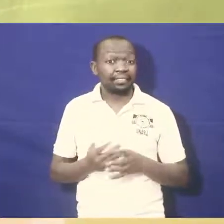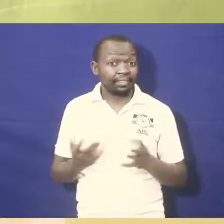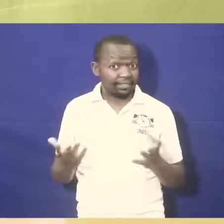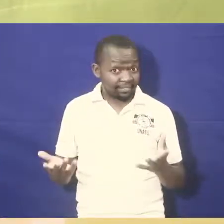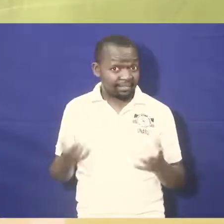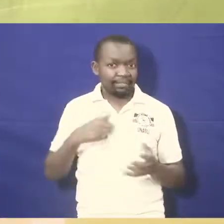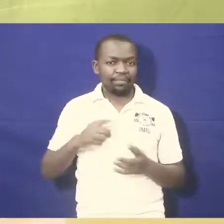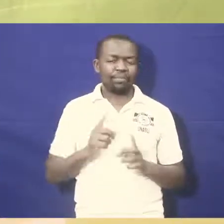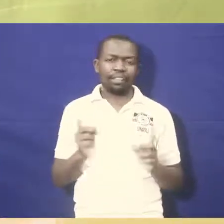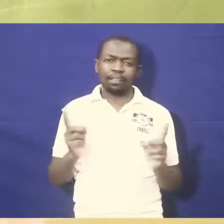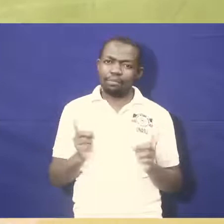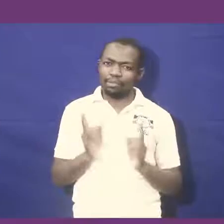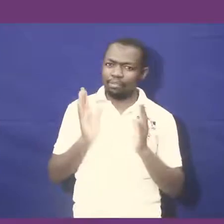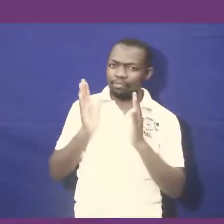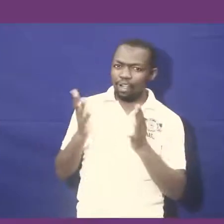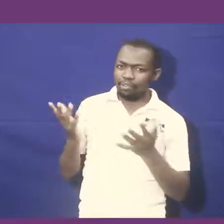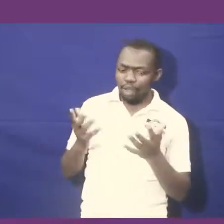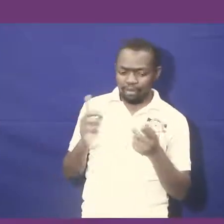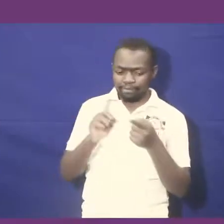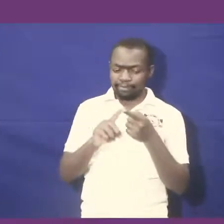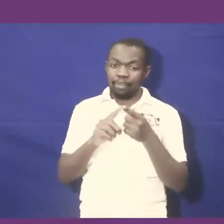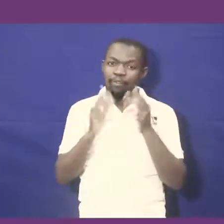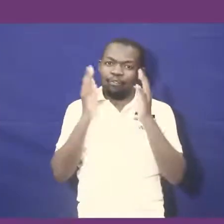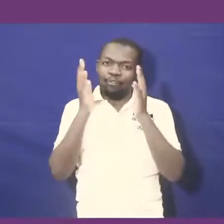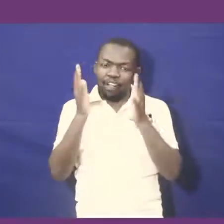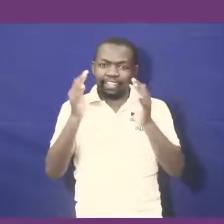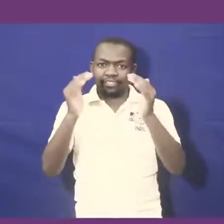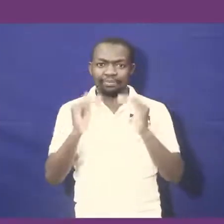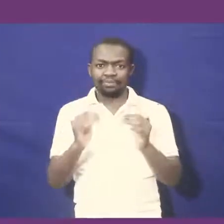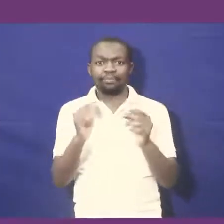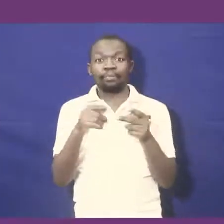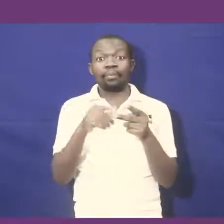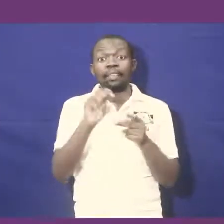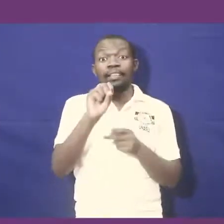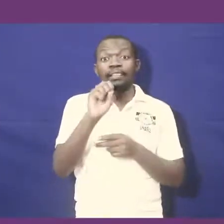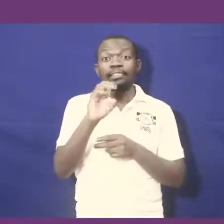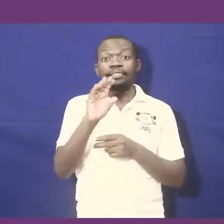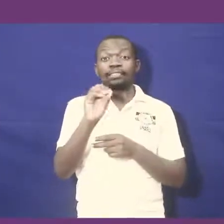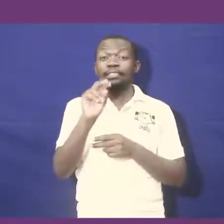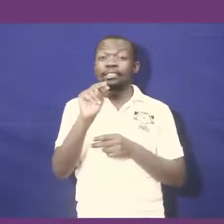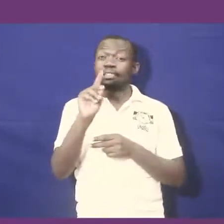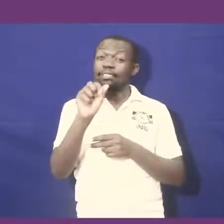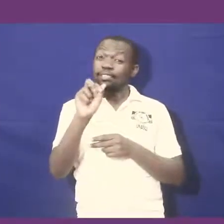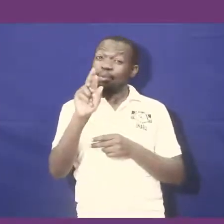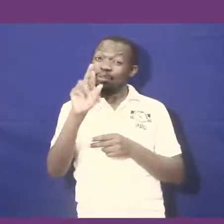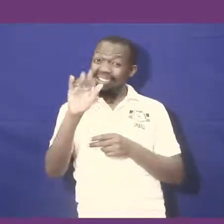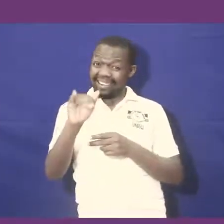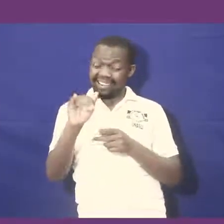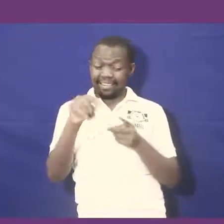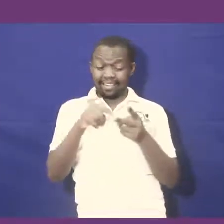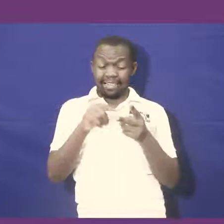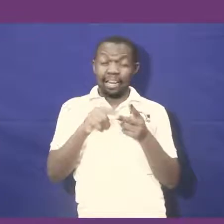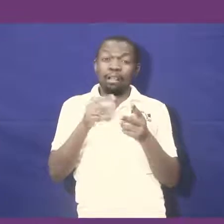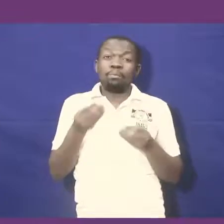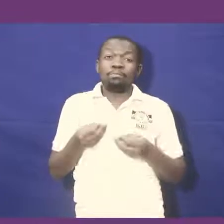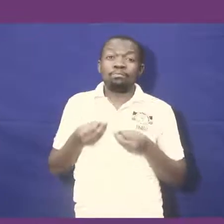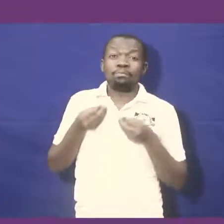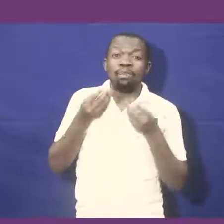Let's briefly look at the secondary sources. And we want to say that the secondary sources